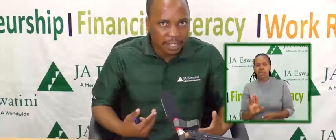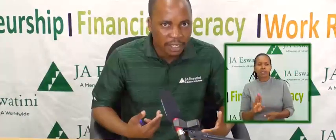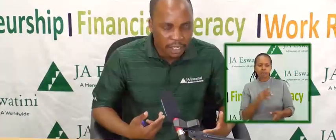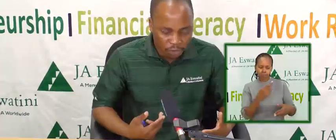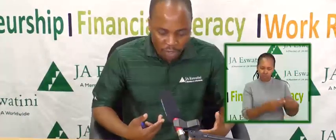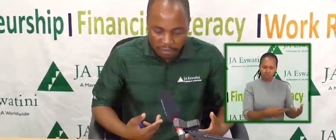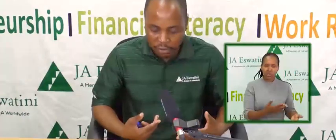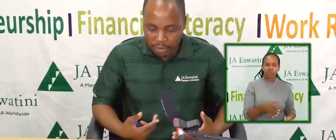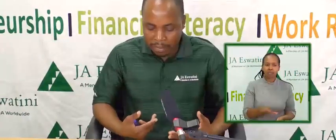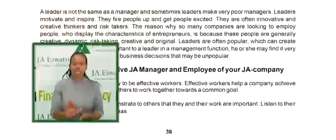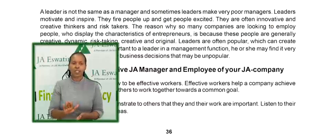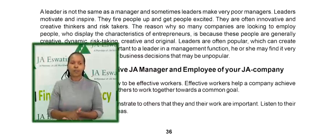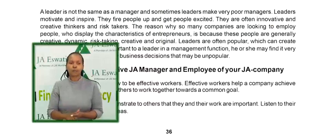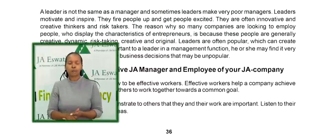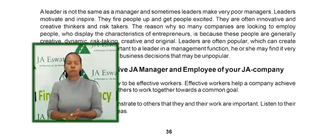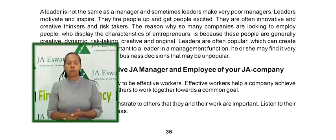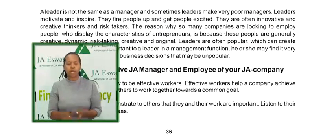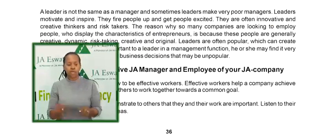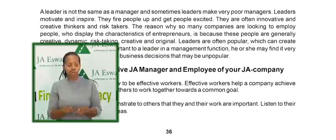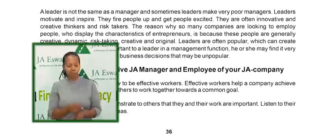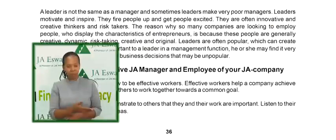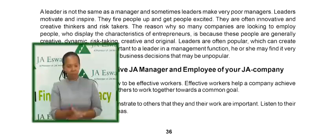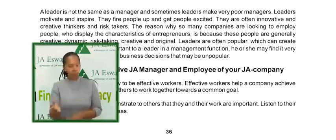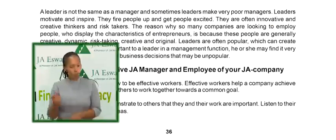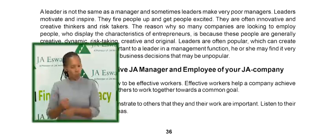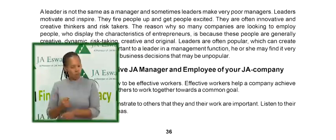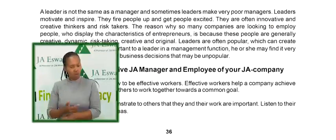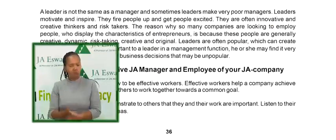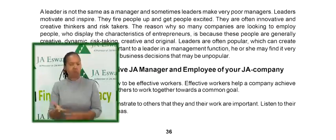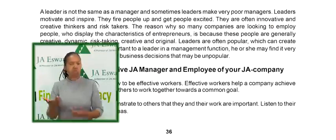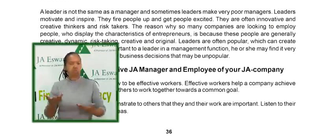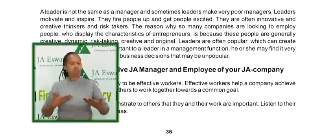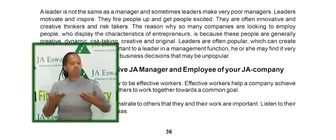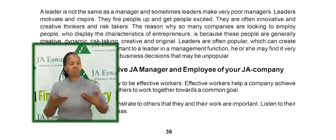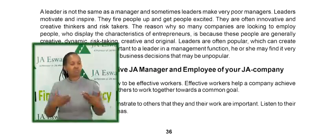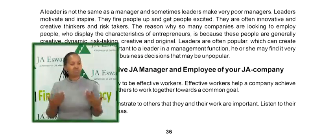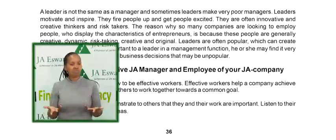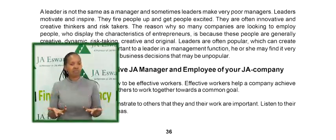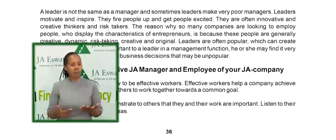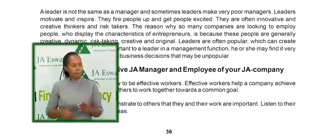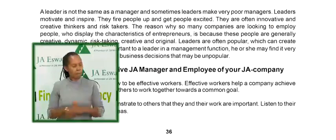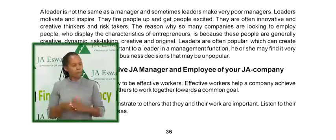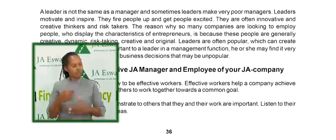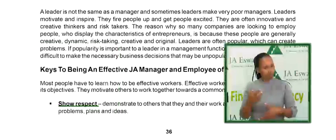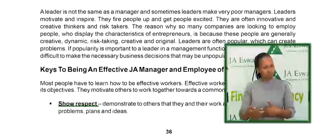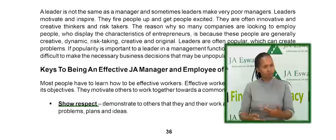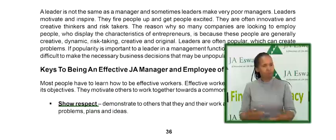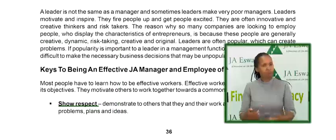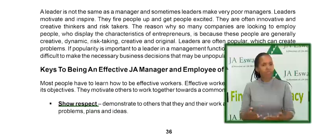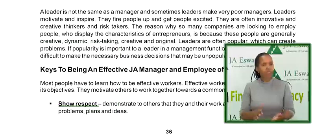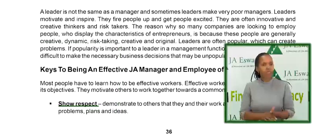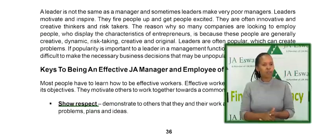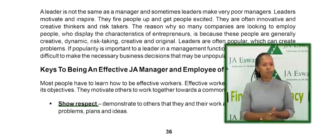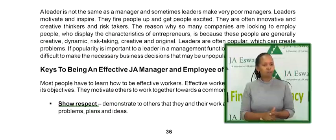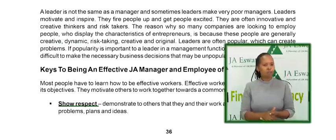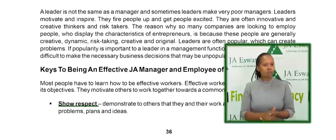the company. So we have to remember that we have to show respect. We are not the